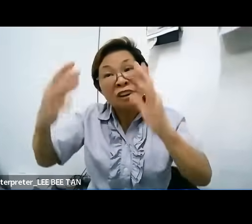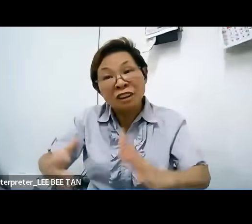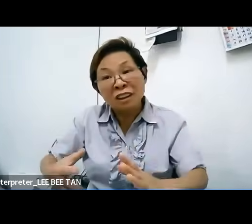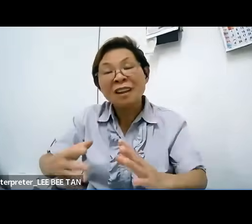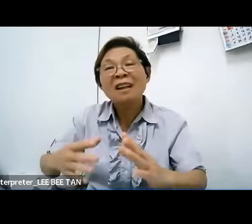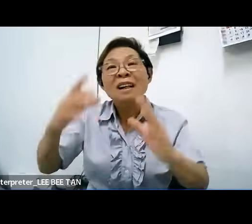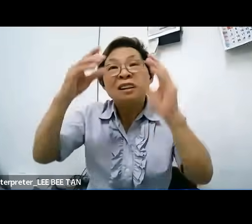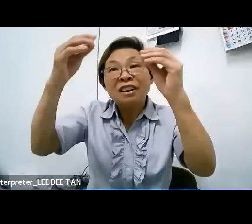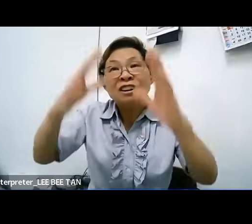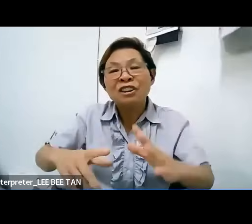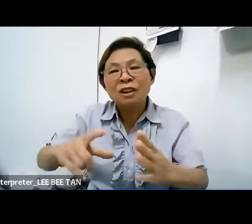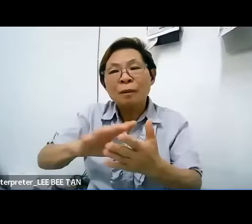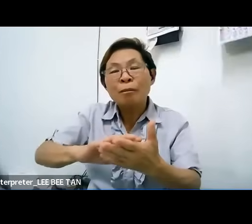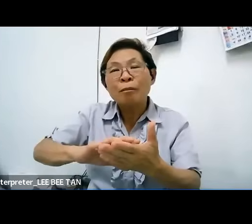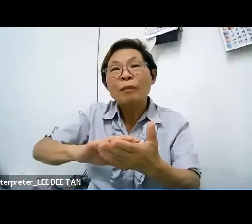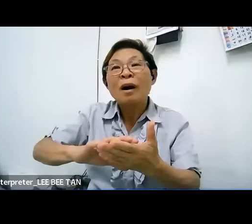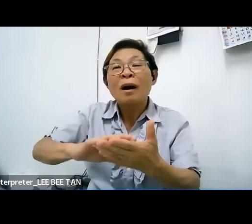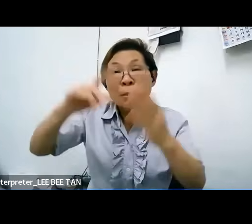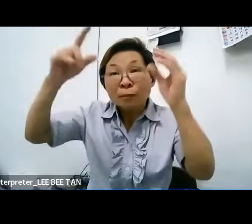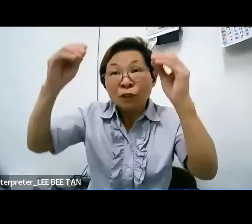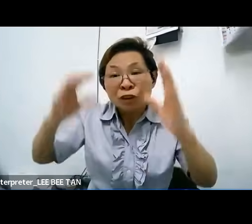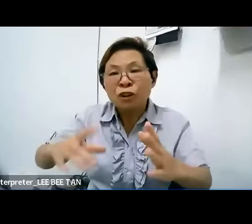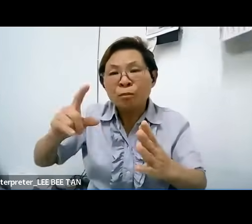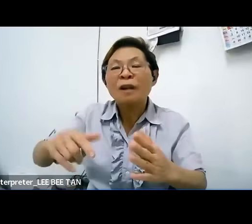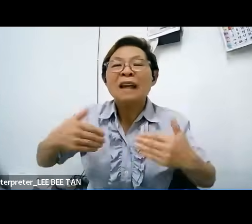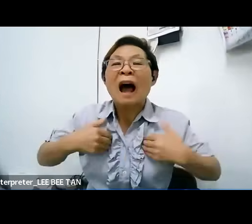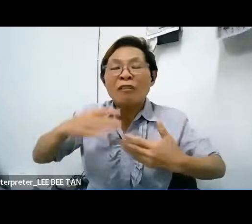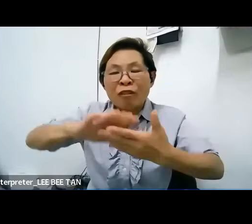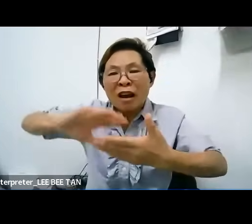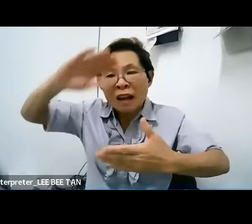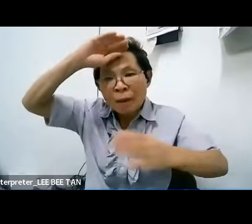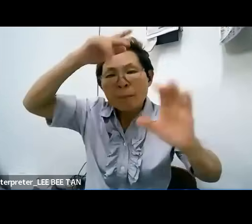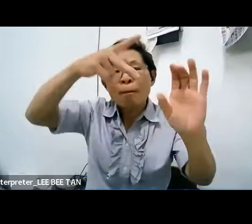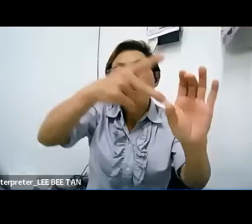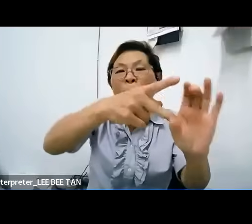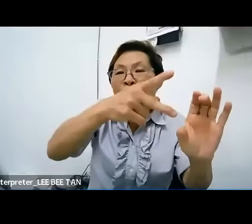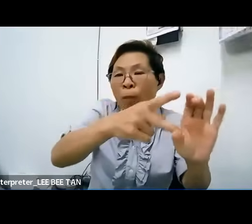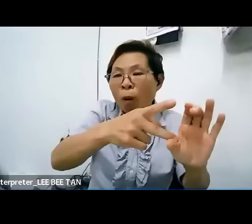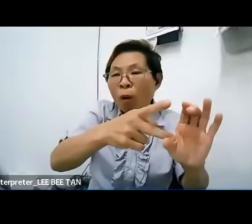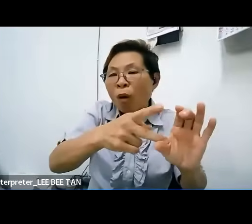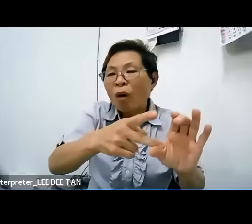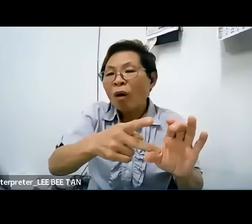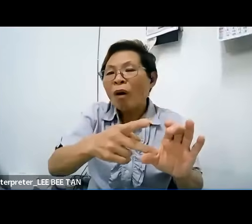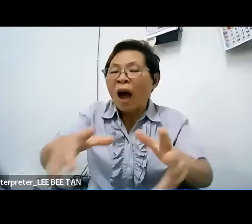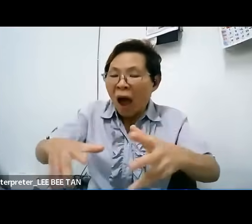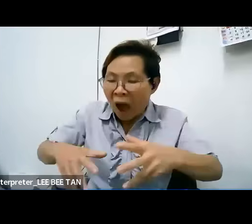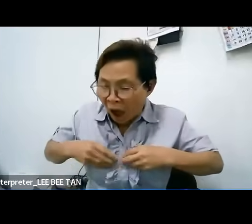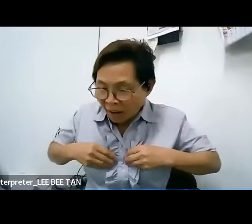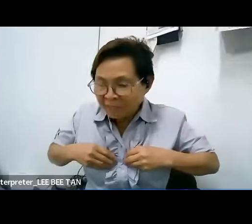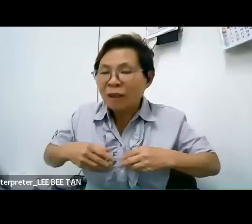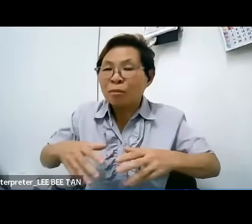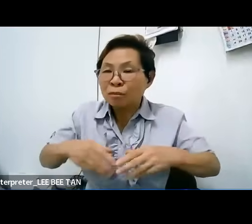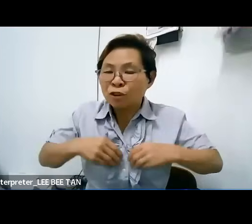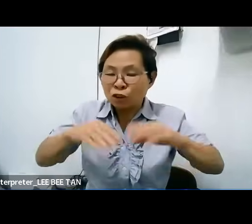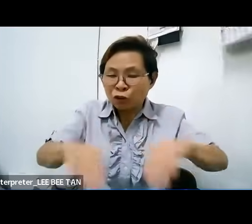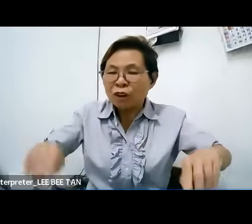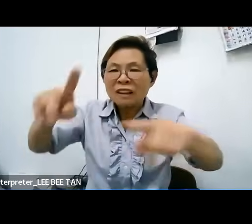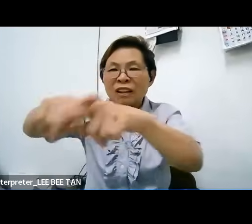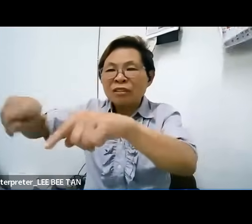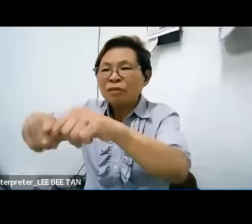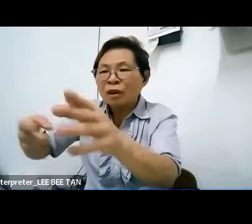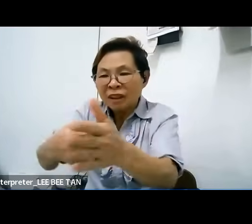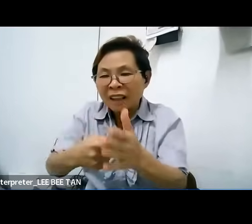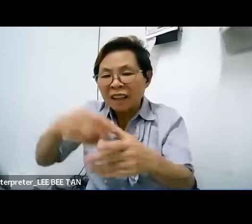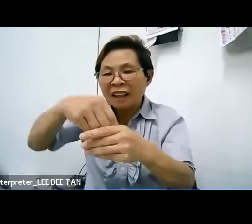with pedagogy techniques that could embrace our students with diverse needs here in the classroom